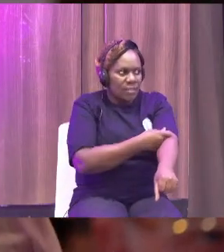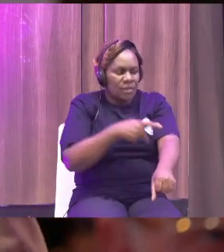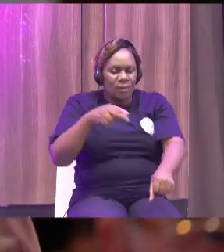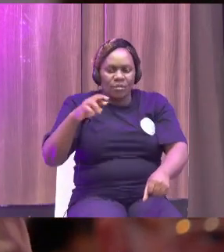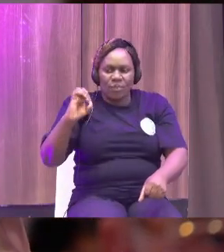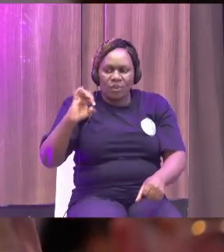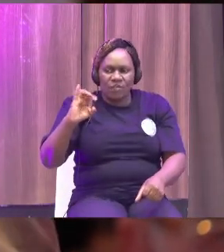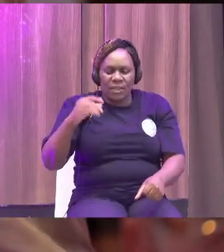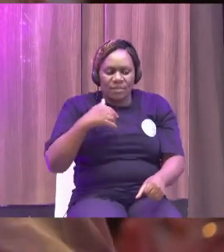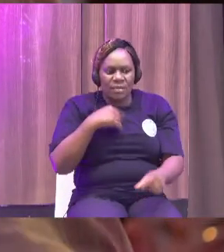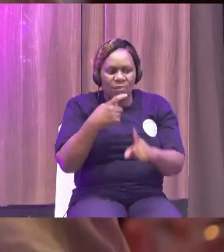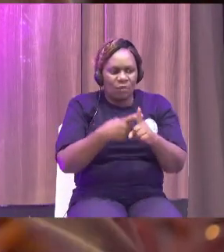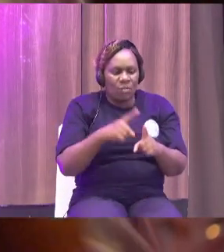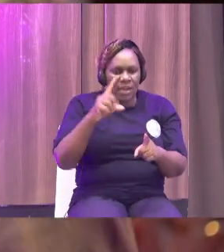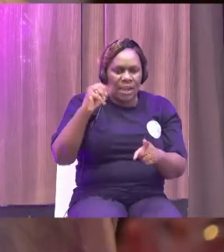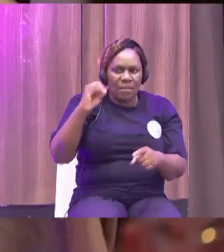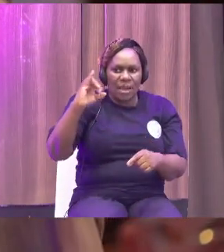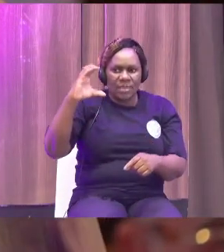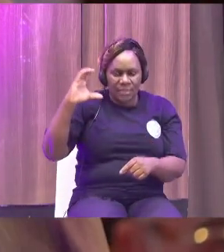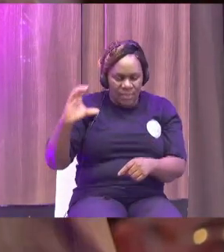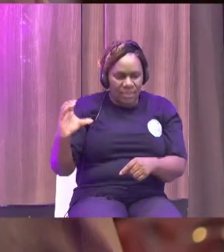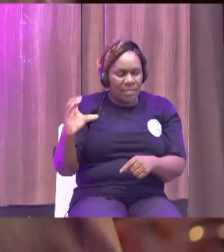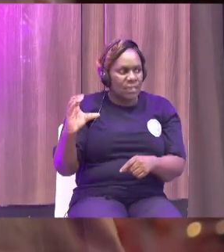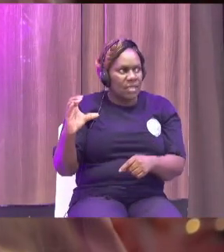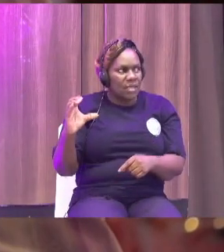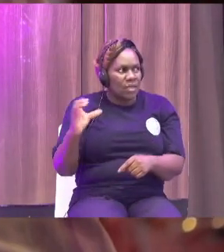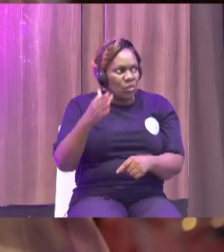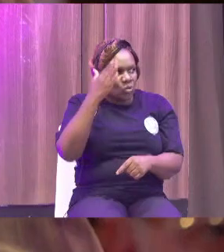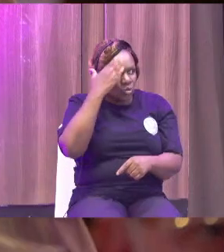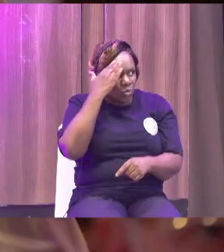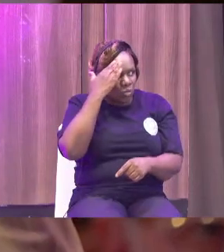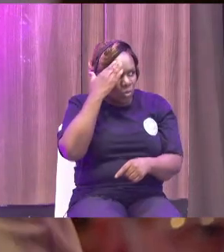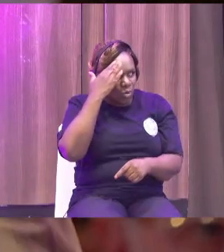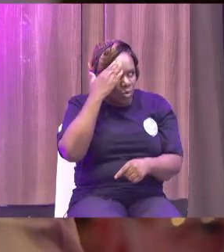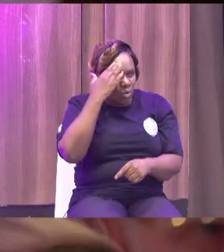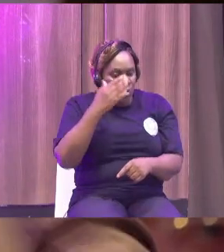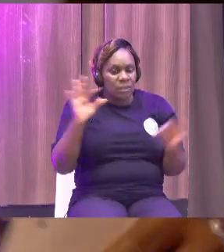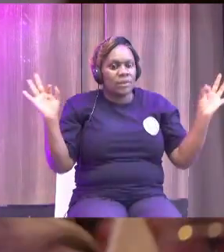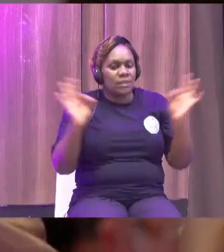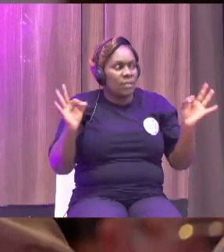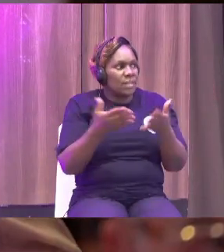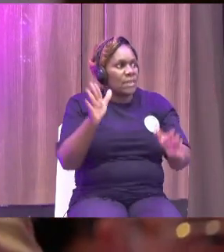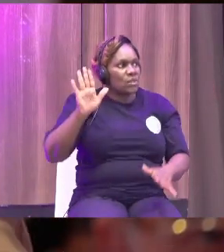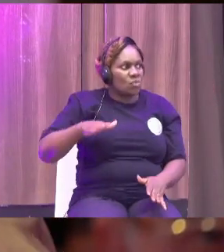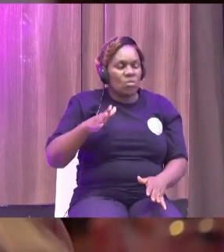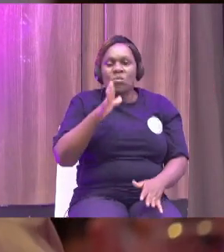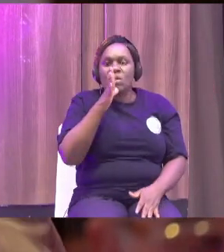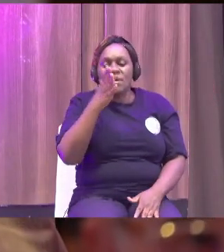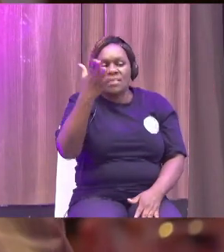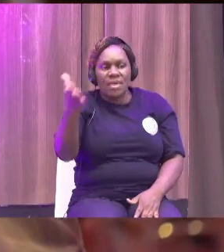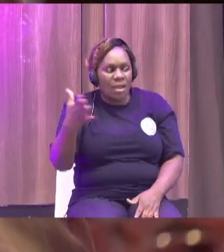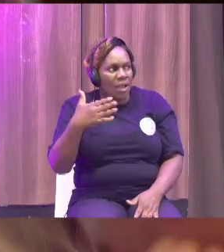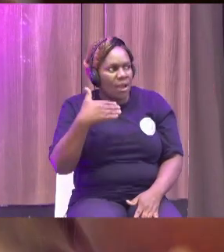anti-prophylaxis. I'm from the LMIC countries, and you'd be so surprised that some of these women over there, they